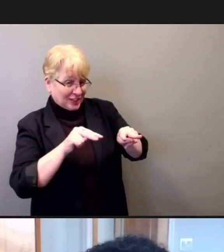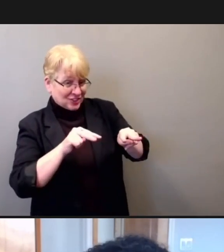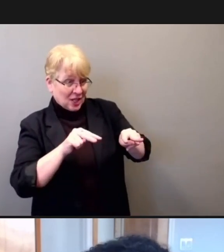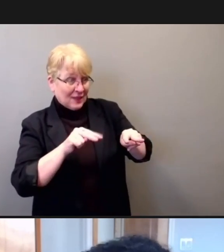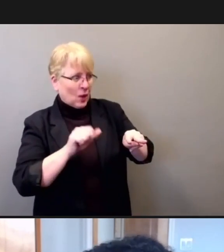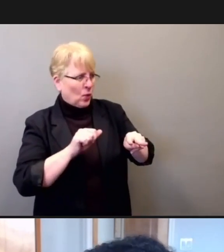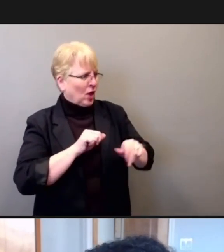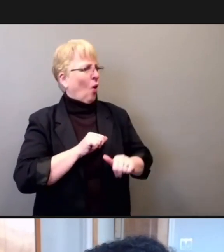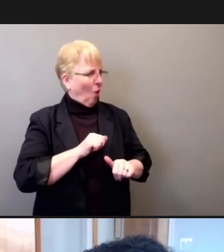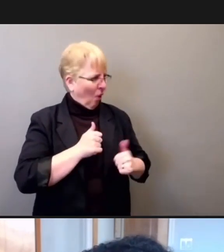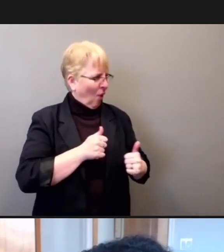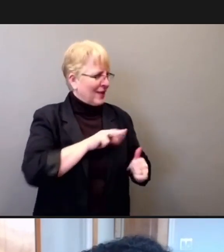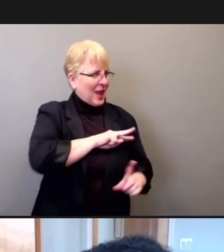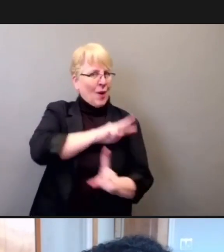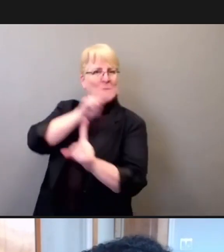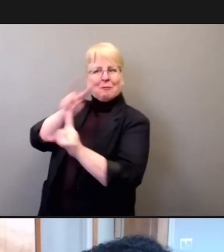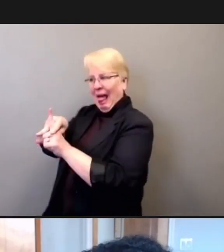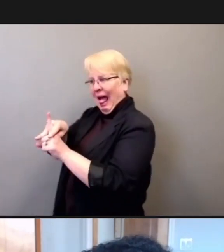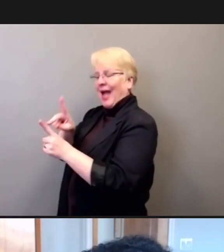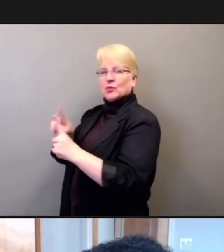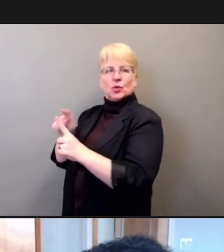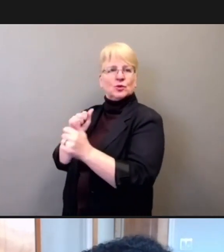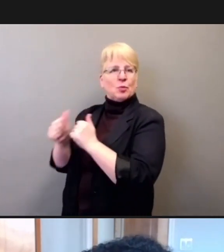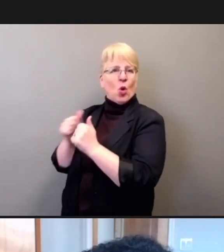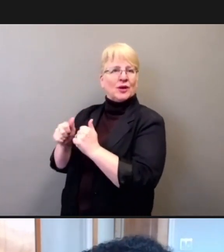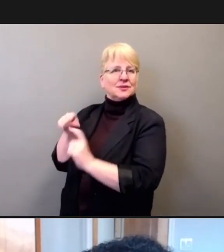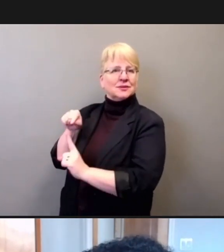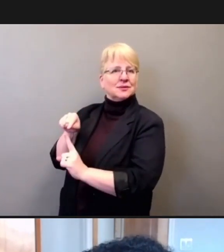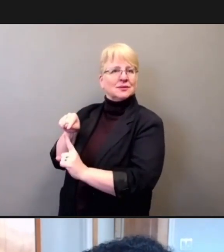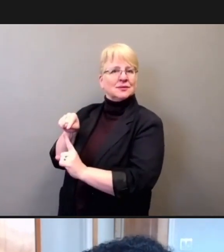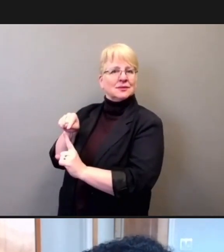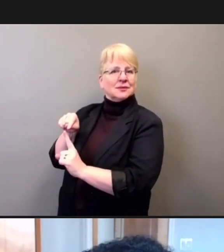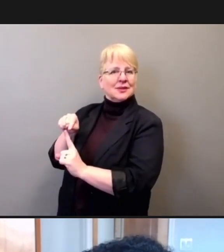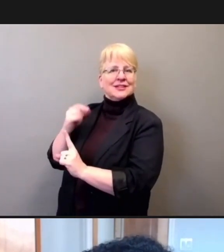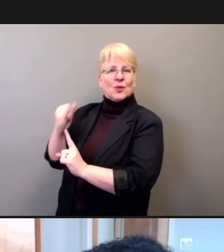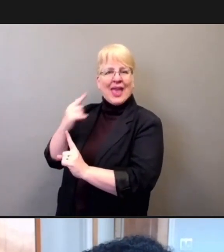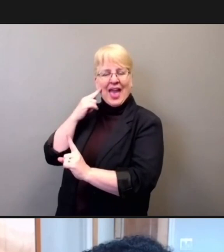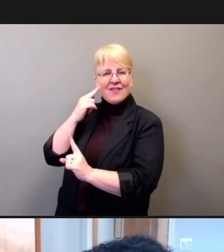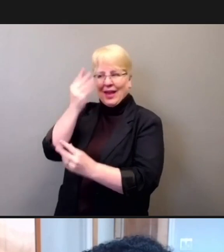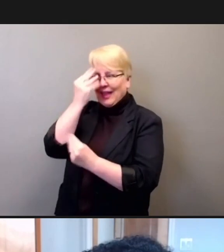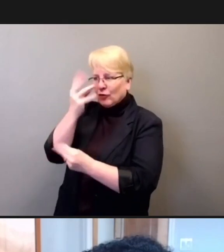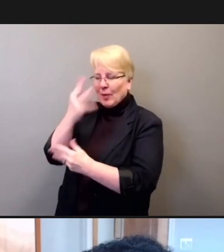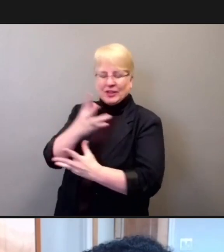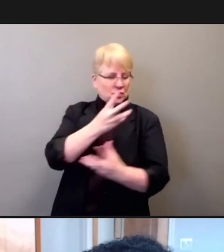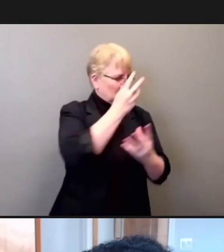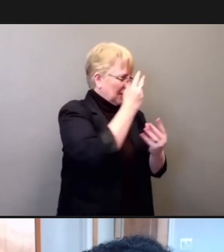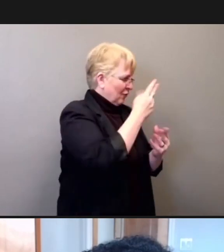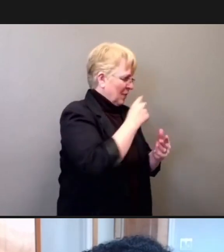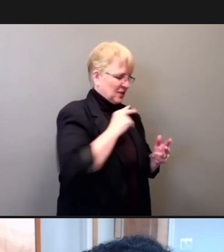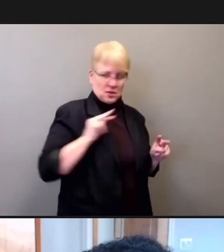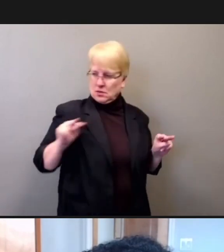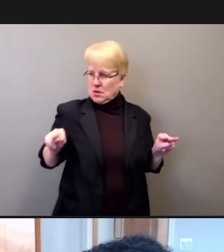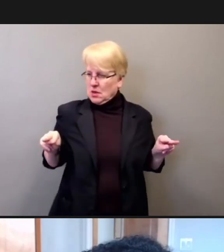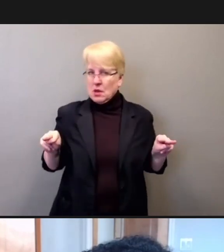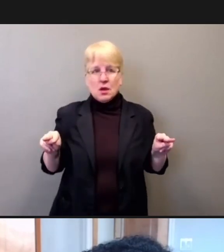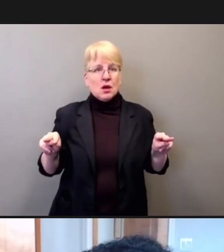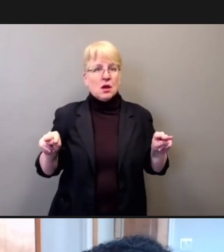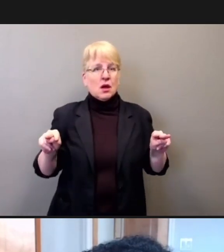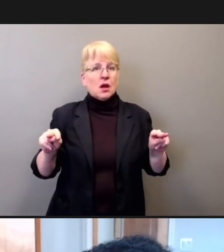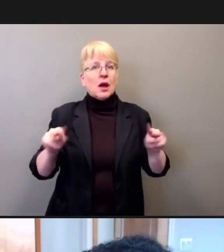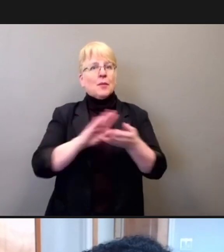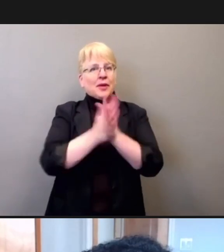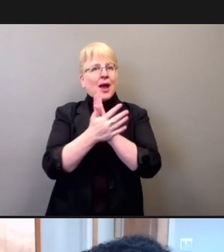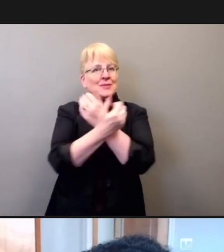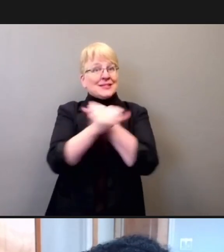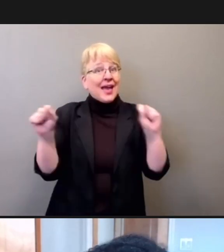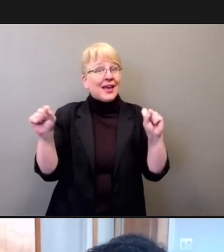so that we're doing it for the entire group and we've got the data for all of it, which we believe if we do that under the COVID safe practices